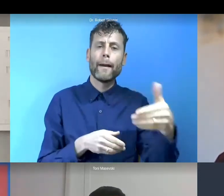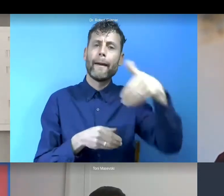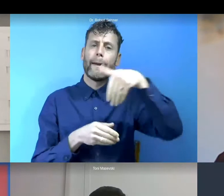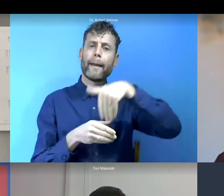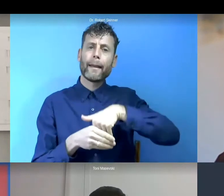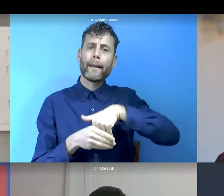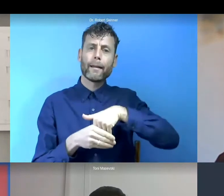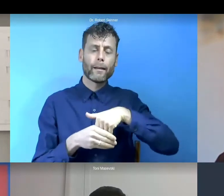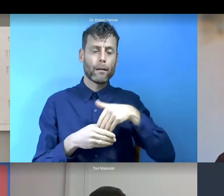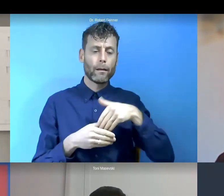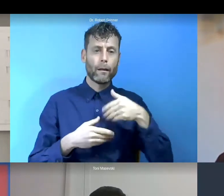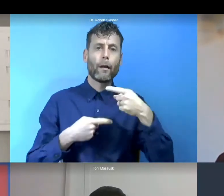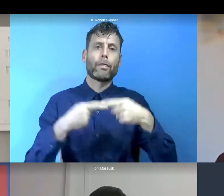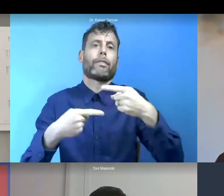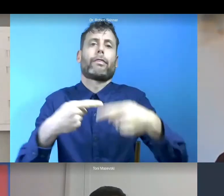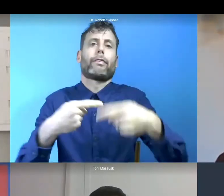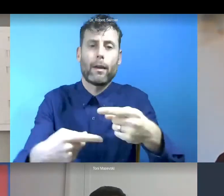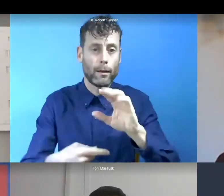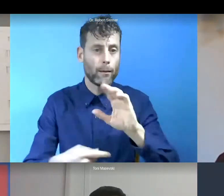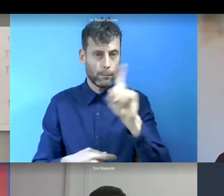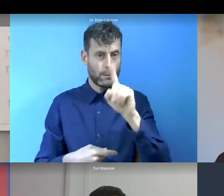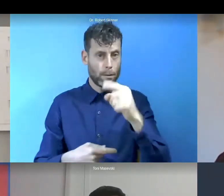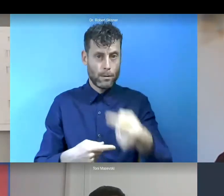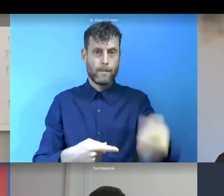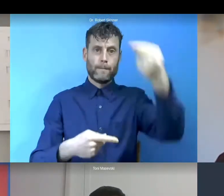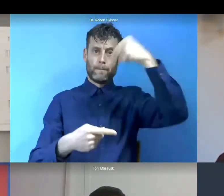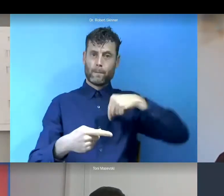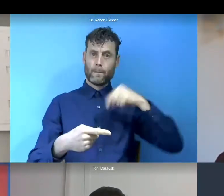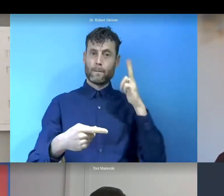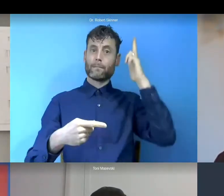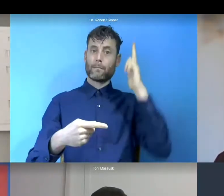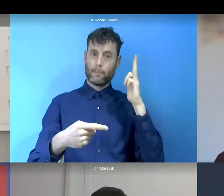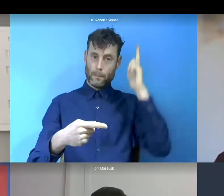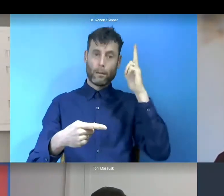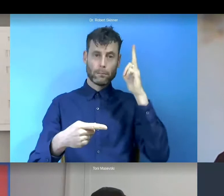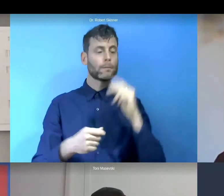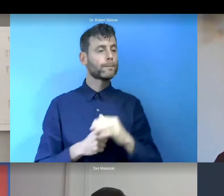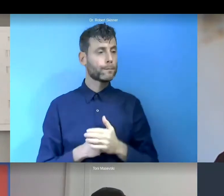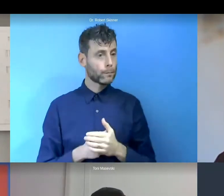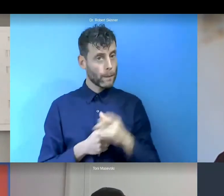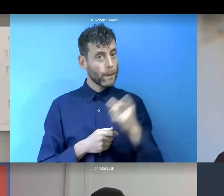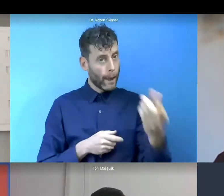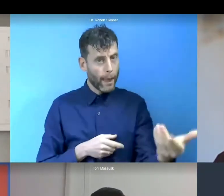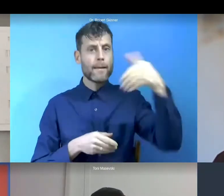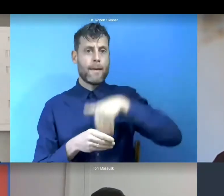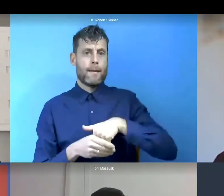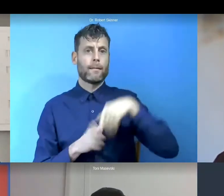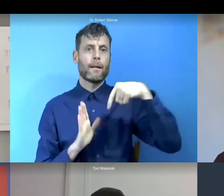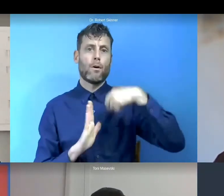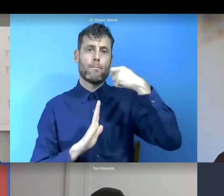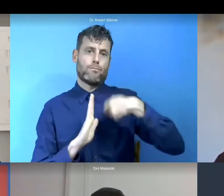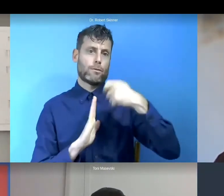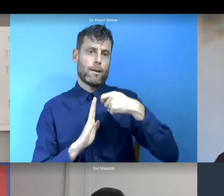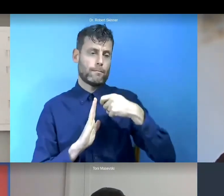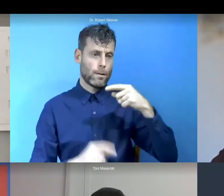already in course. No, they were with us conceiving the project. This is the